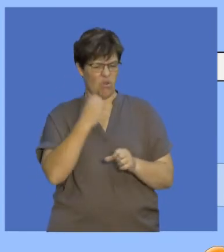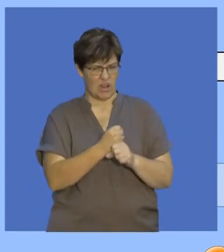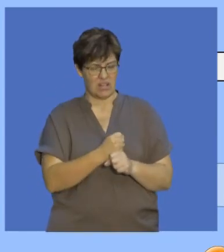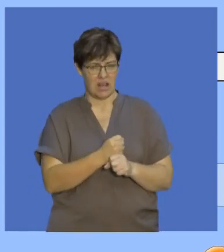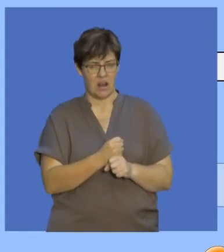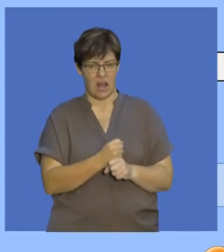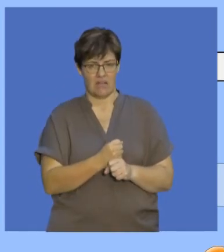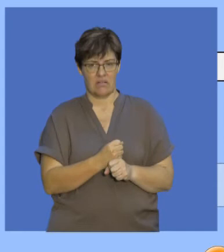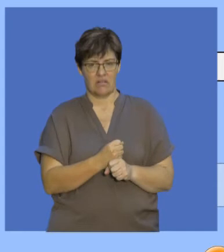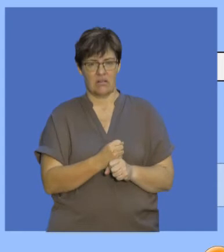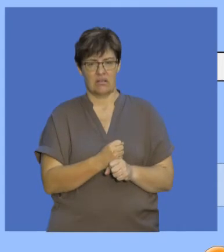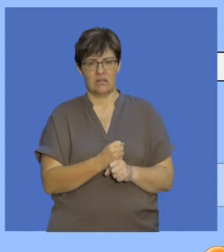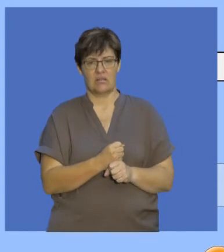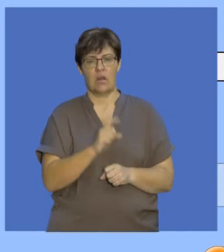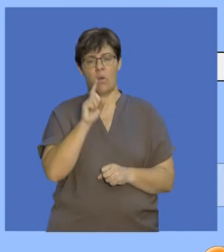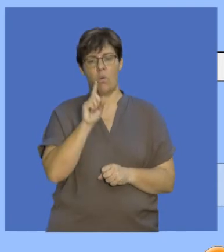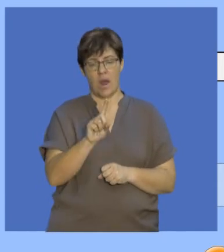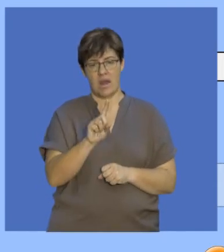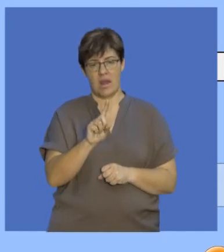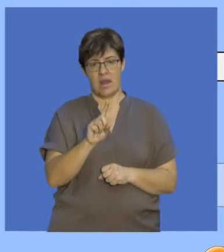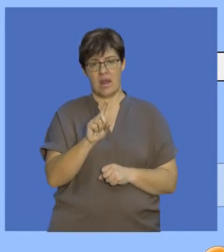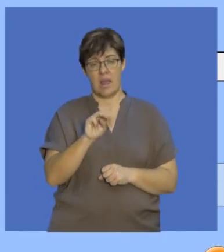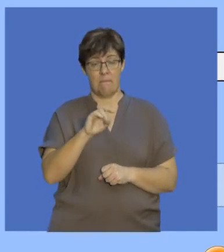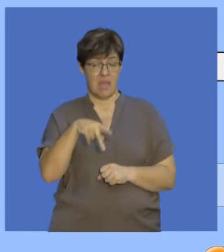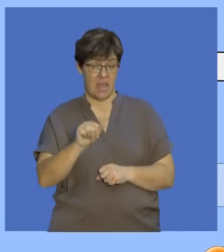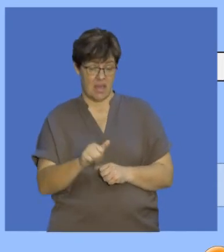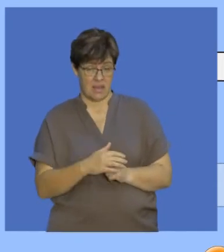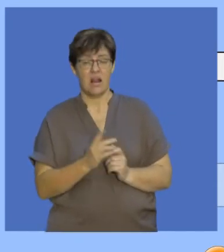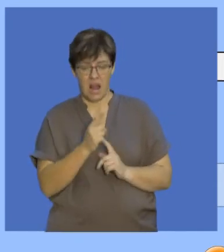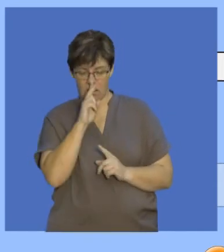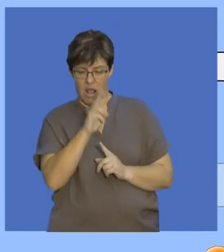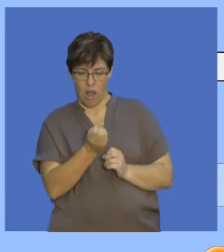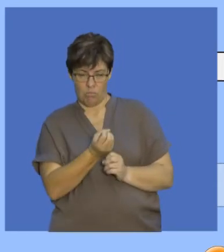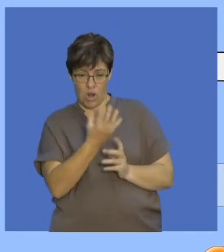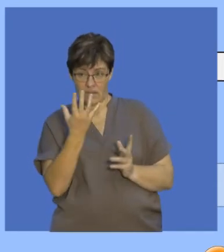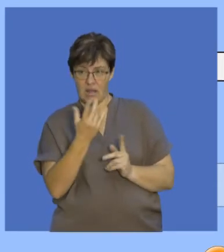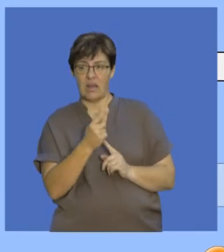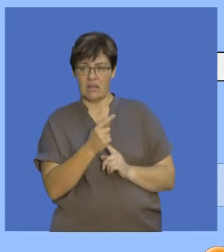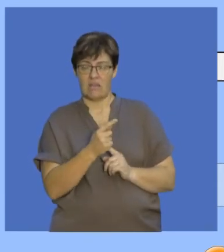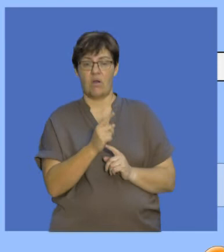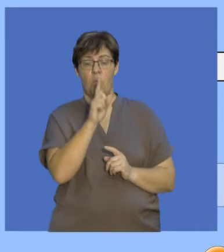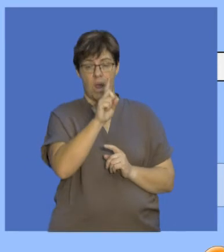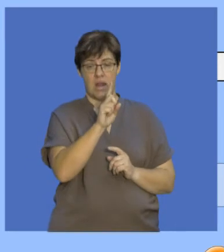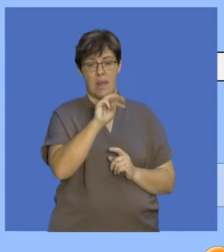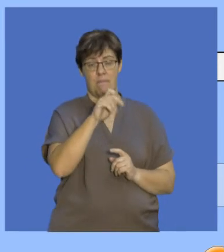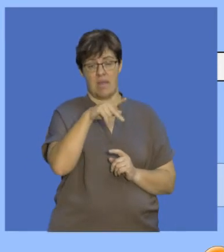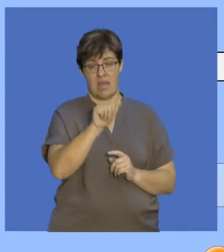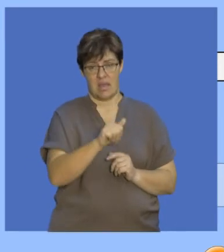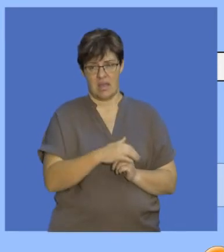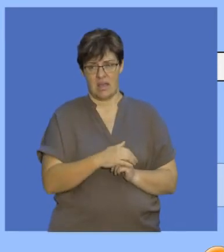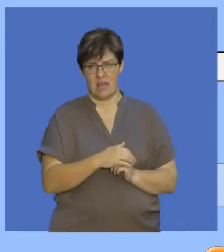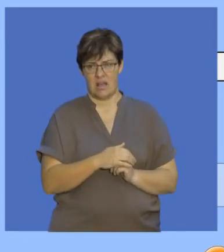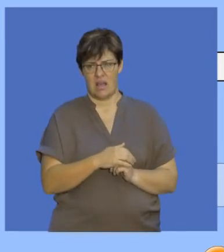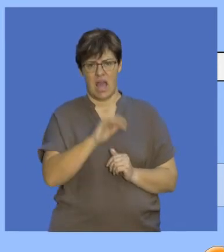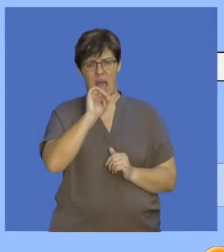We'll start with a current of 1 ampere. Just check the brightness of the bulb when there is current of 1 ampere. By the way, what did we